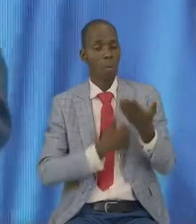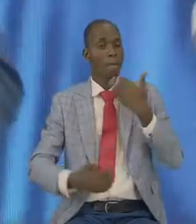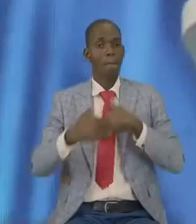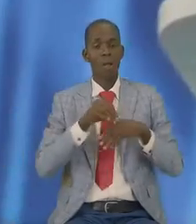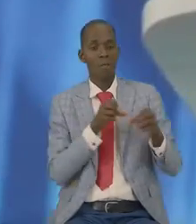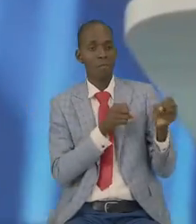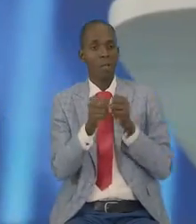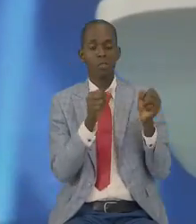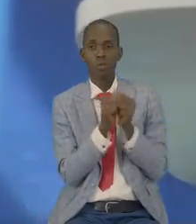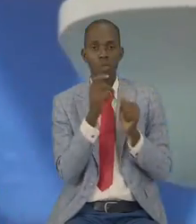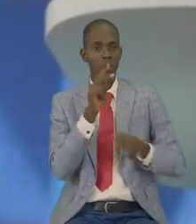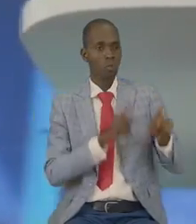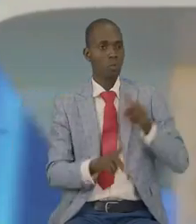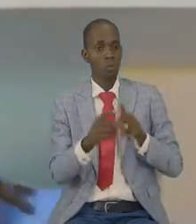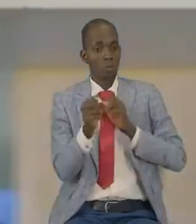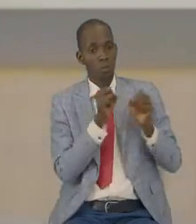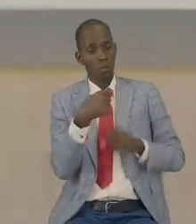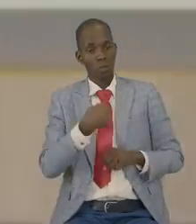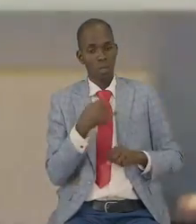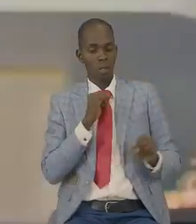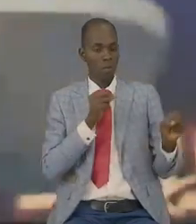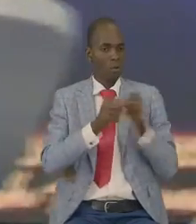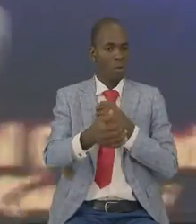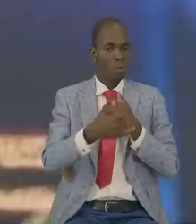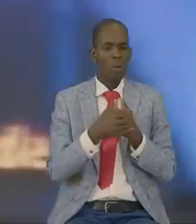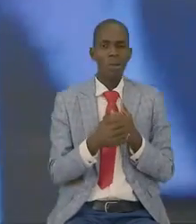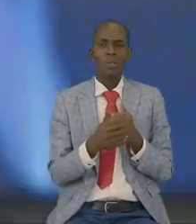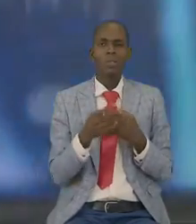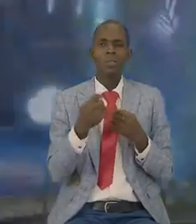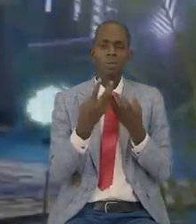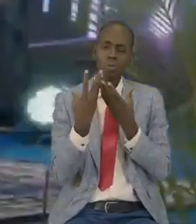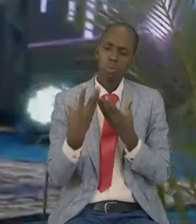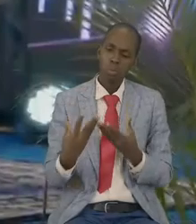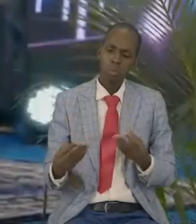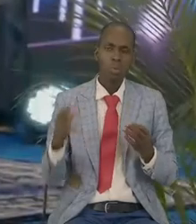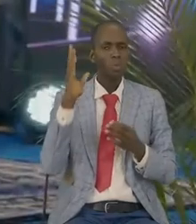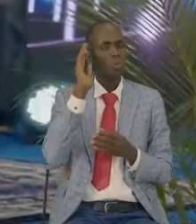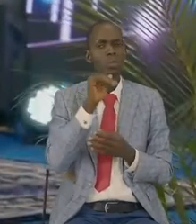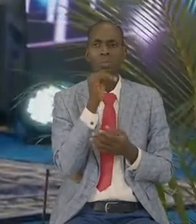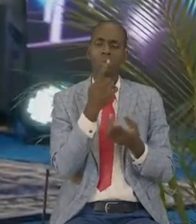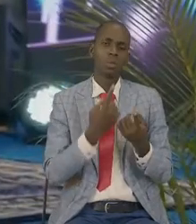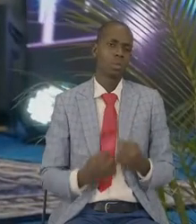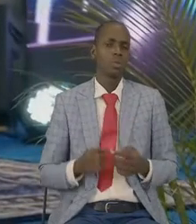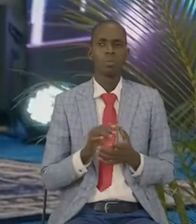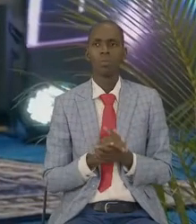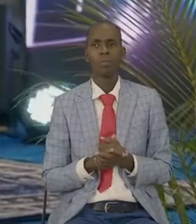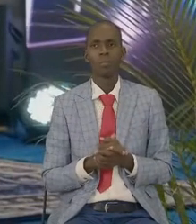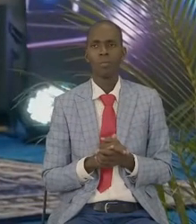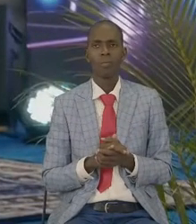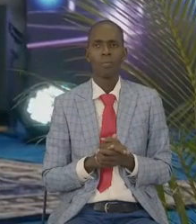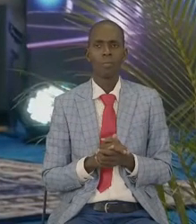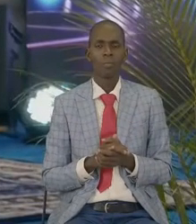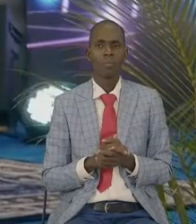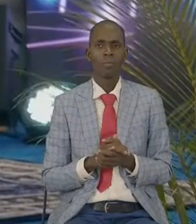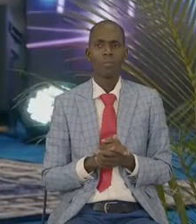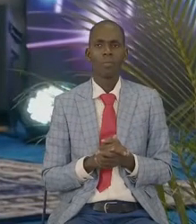come. While you are ruffled and you are disturbed, and everything you can think